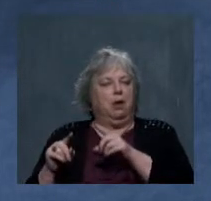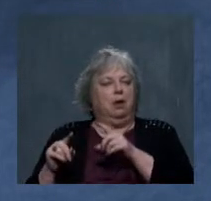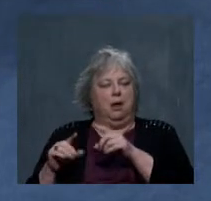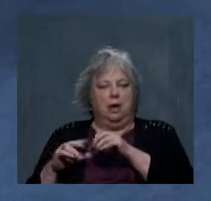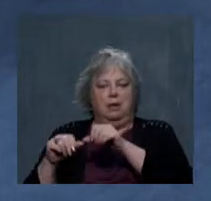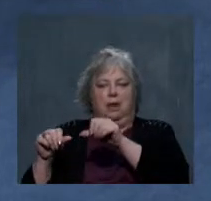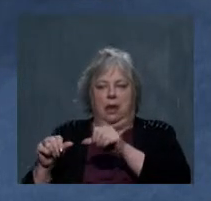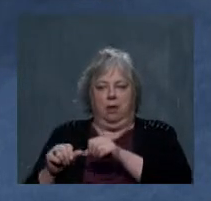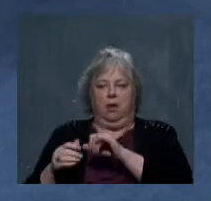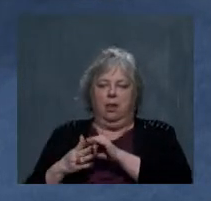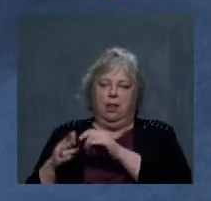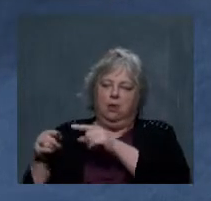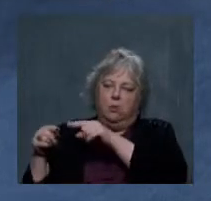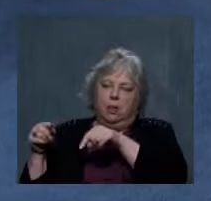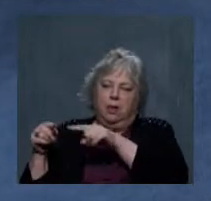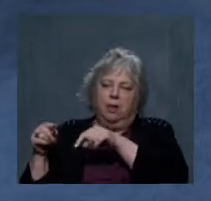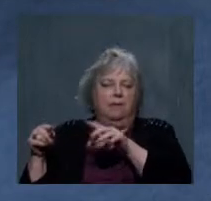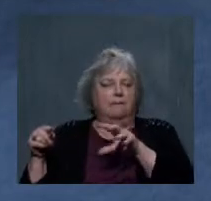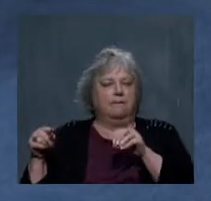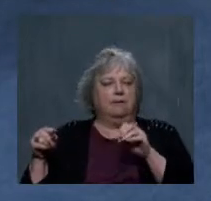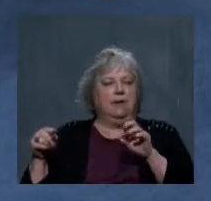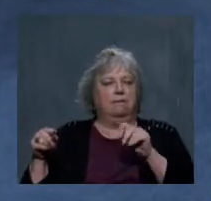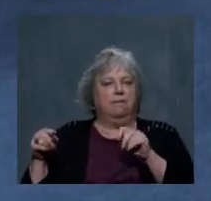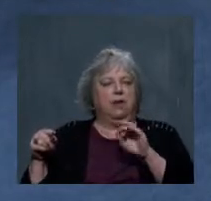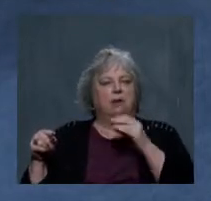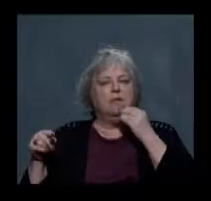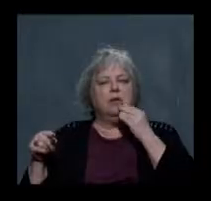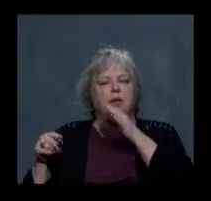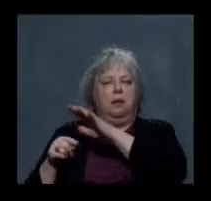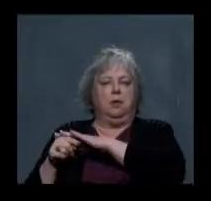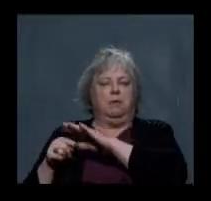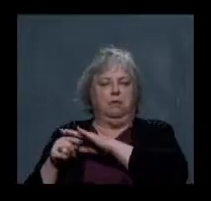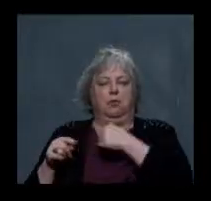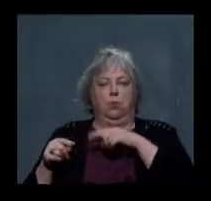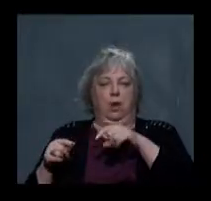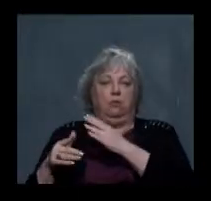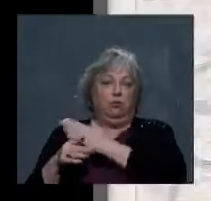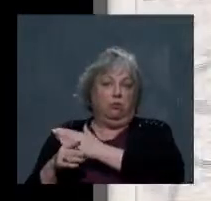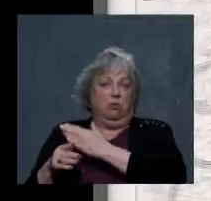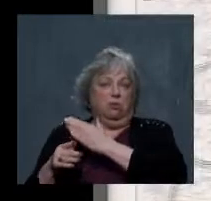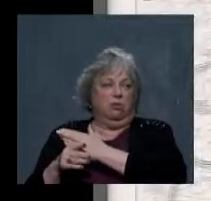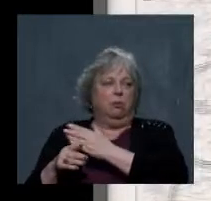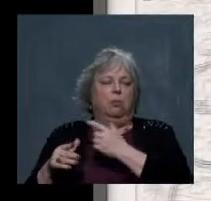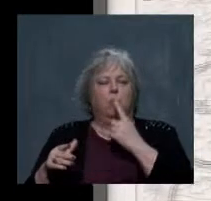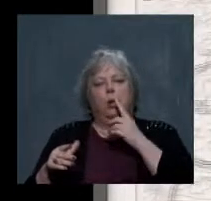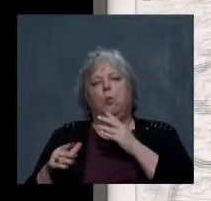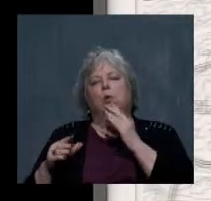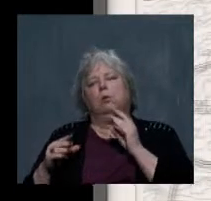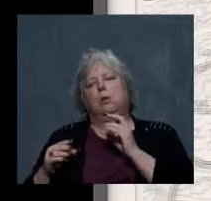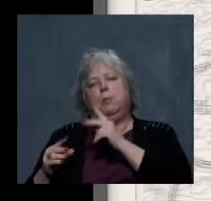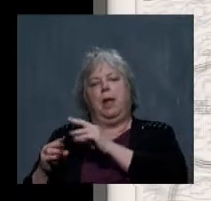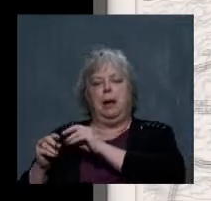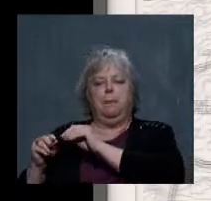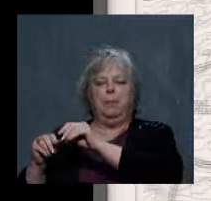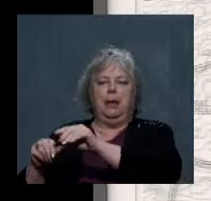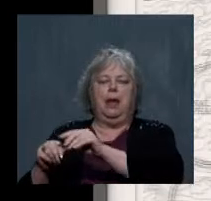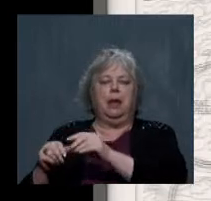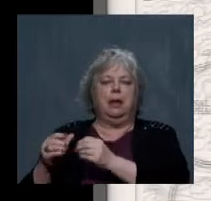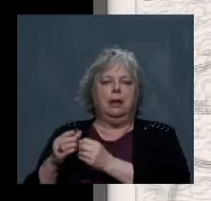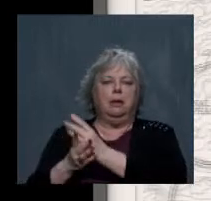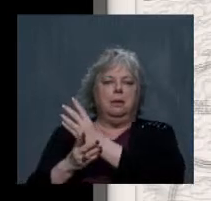the area that's within 50 feet of their subdivision that we do have to disturb, that we'll come back in and plant dense evergreen